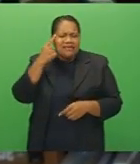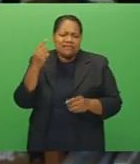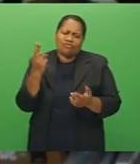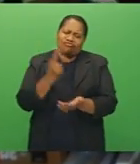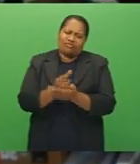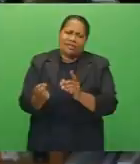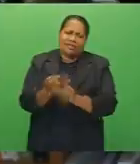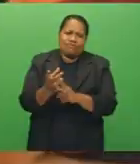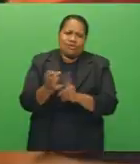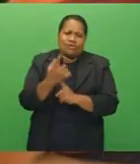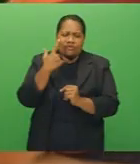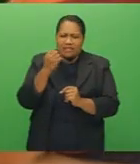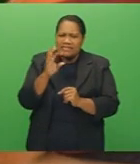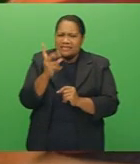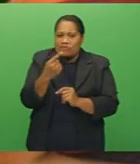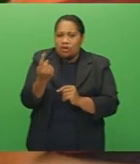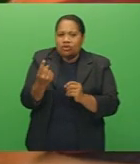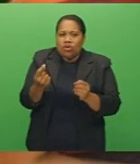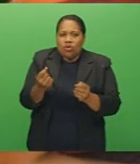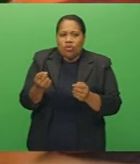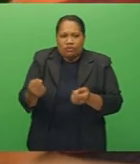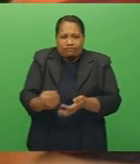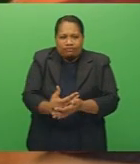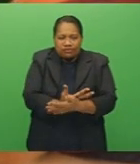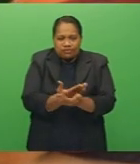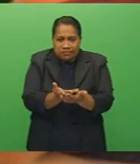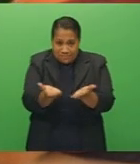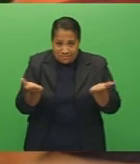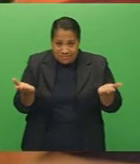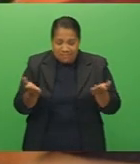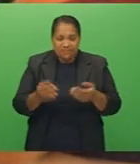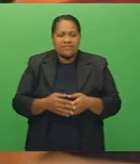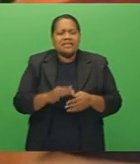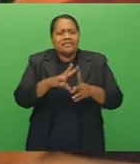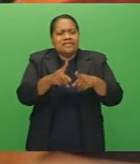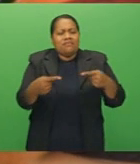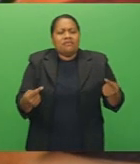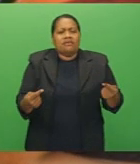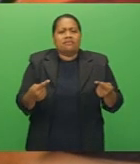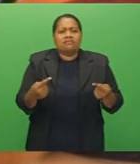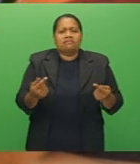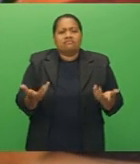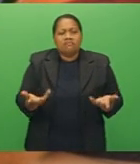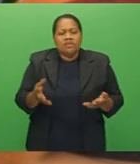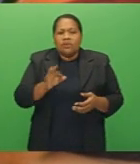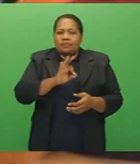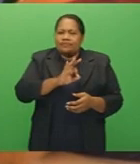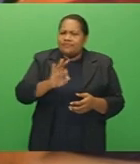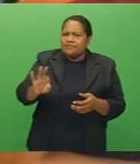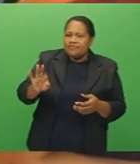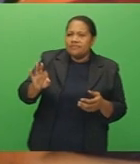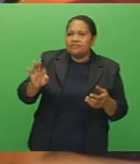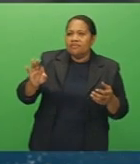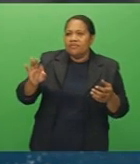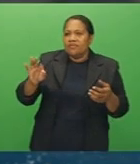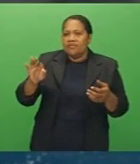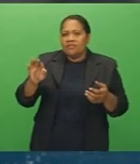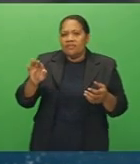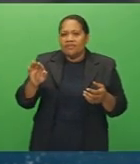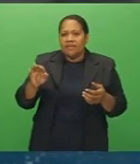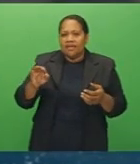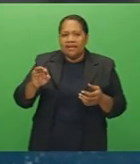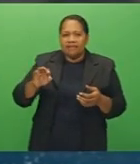who inspires you. I also think you have to not let the